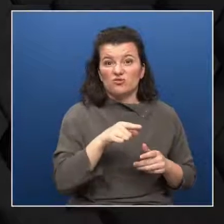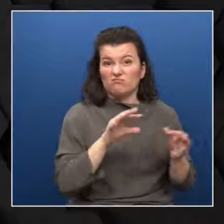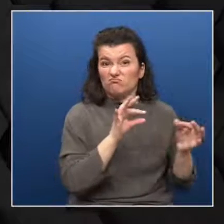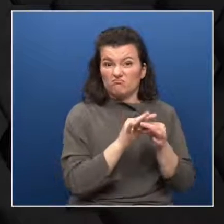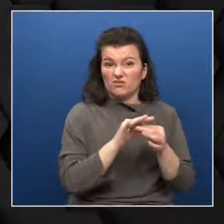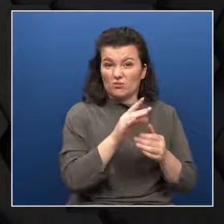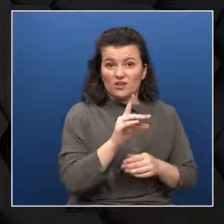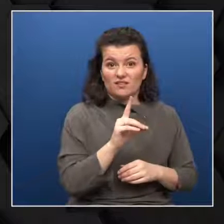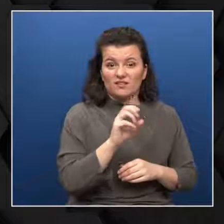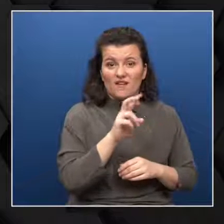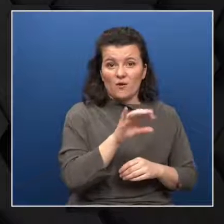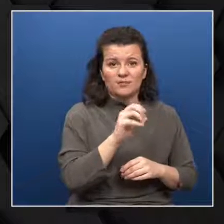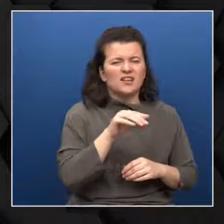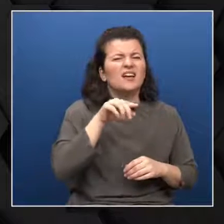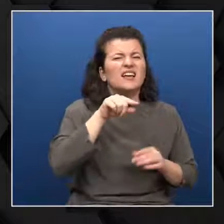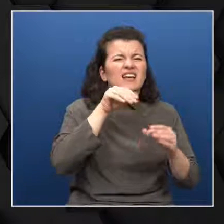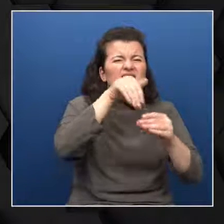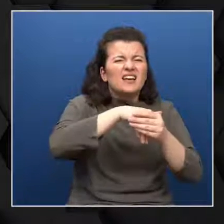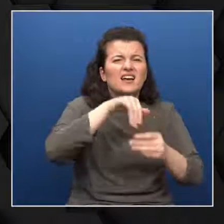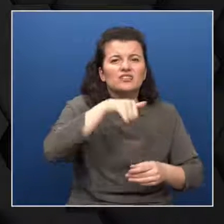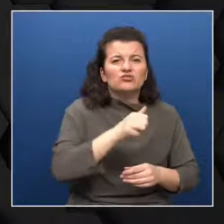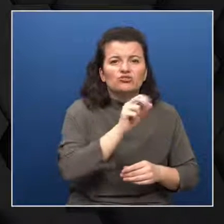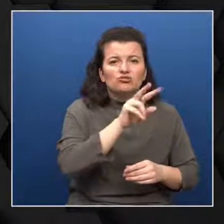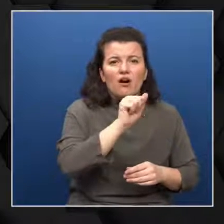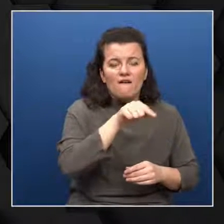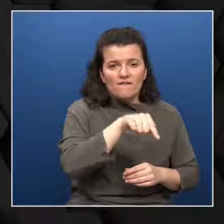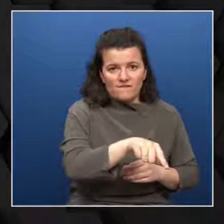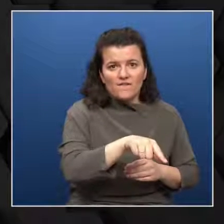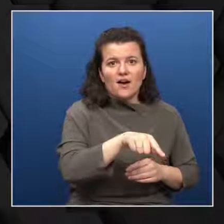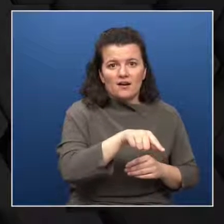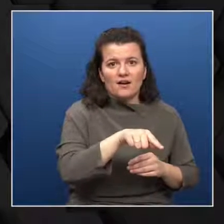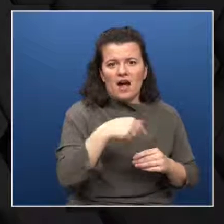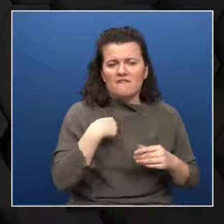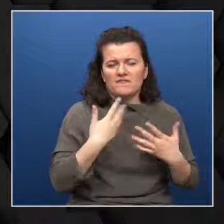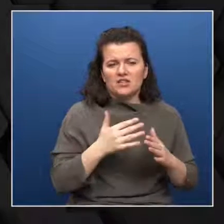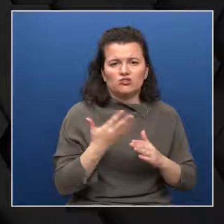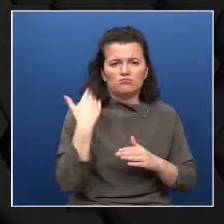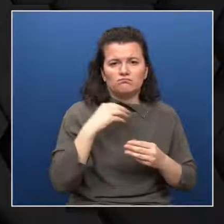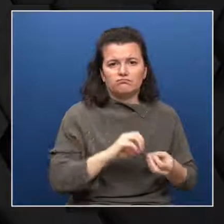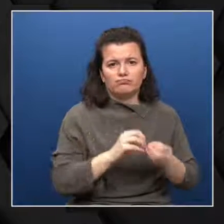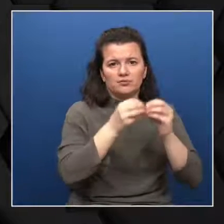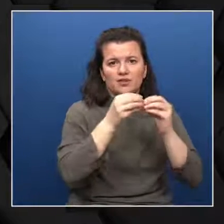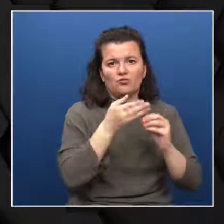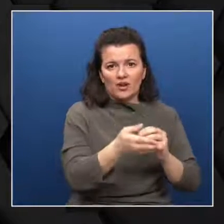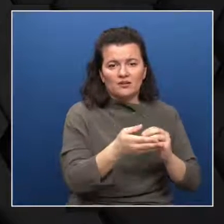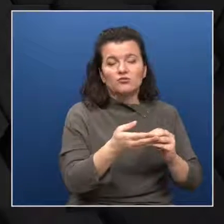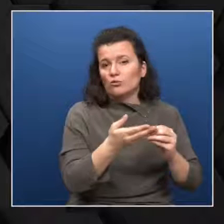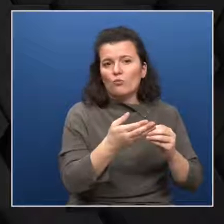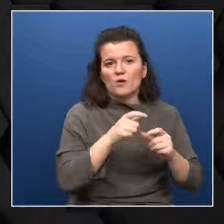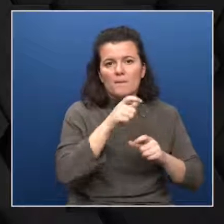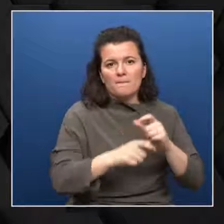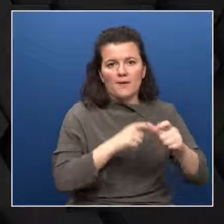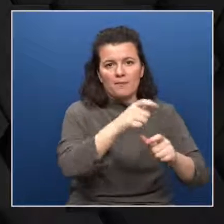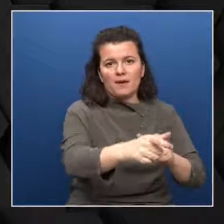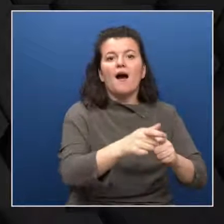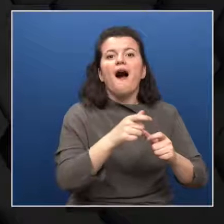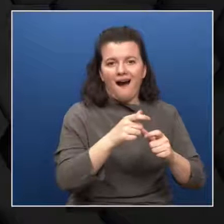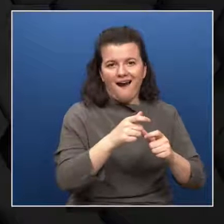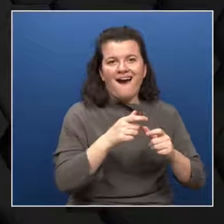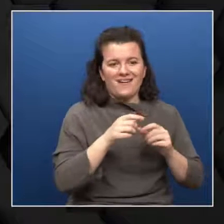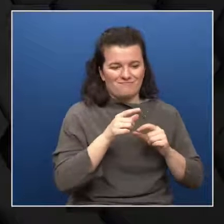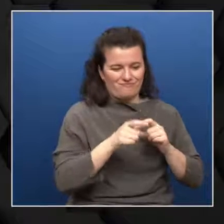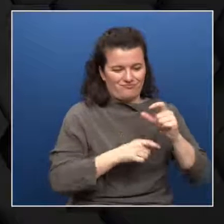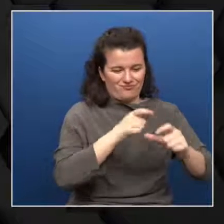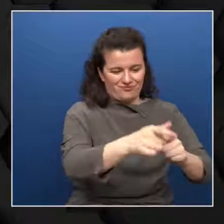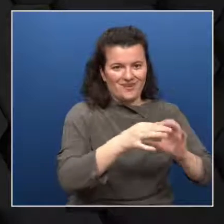a Java Maven build here that I've created an accessible pipeline. And it uses the Axe